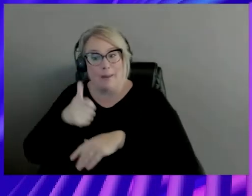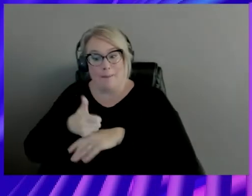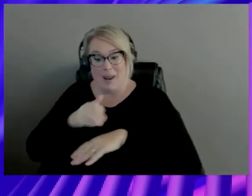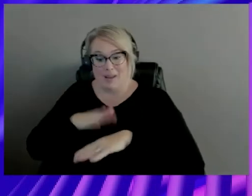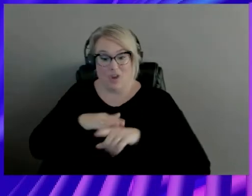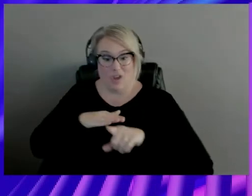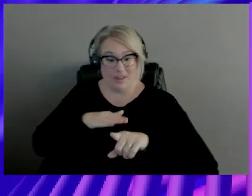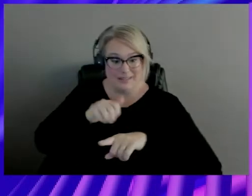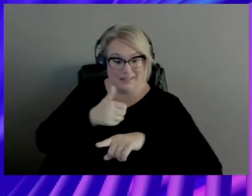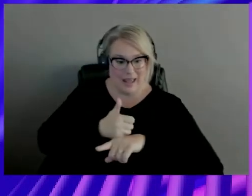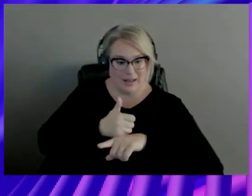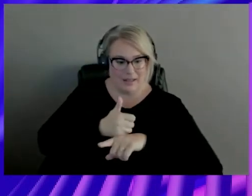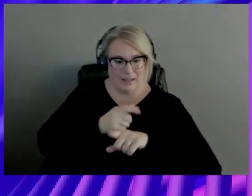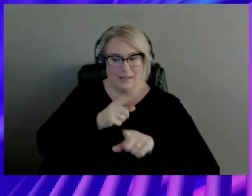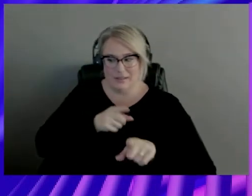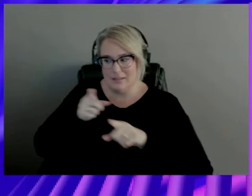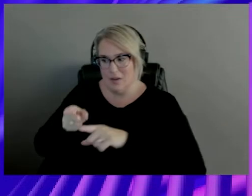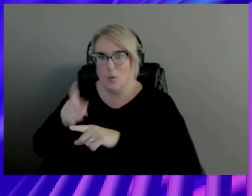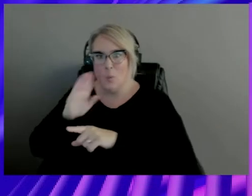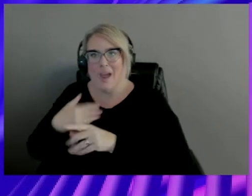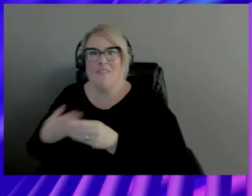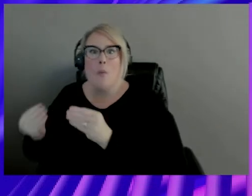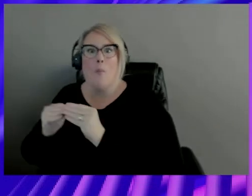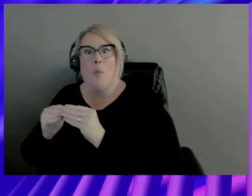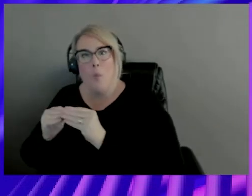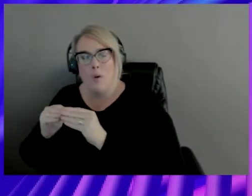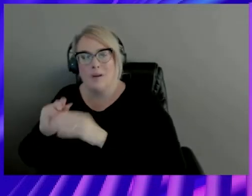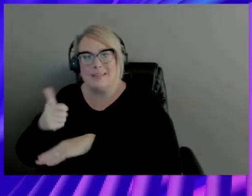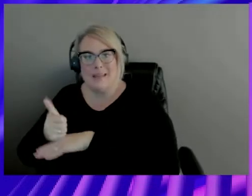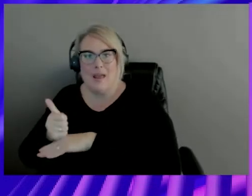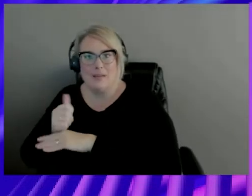there's even more applicable settings and things like that.